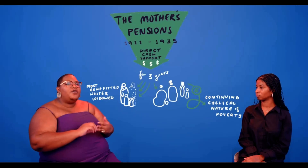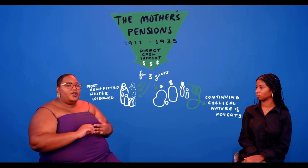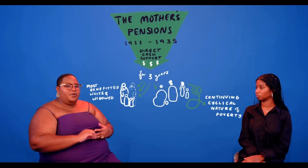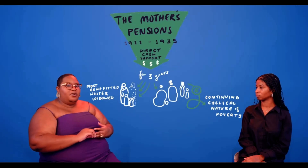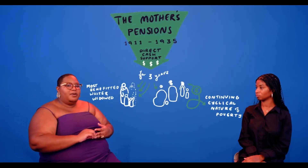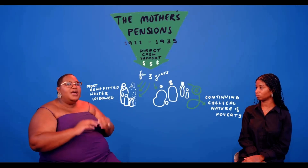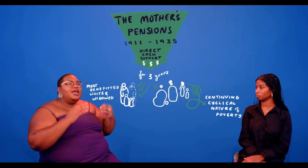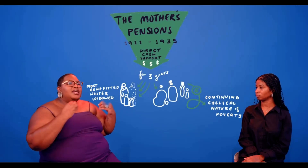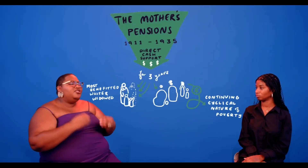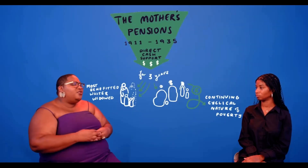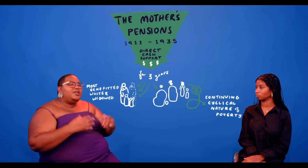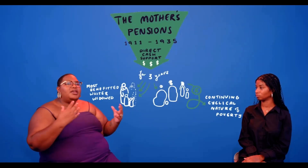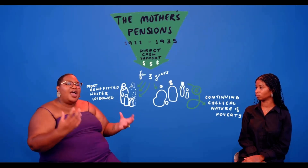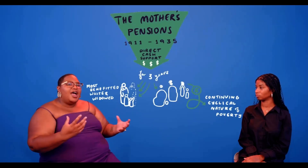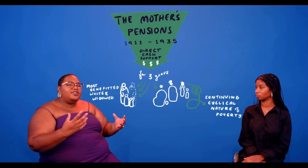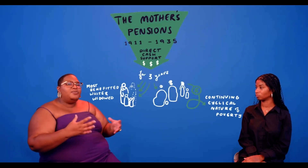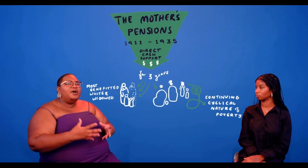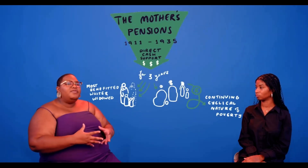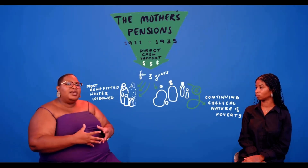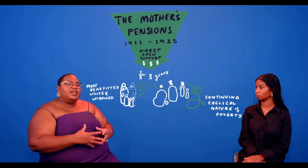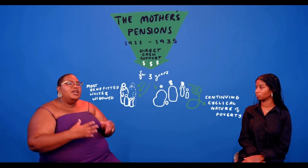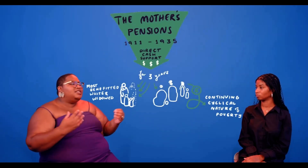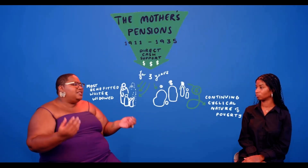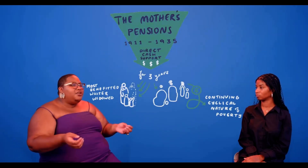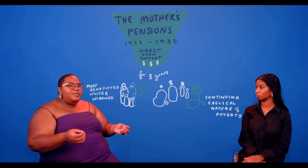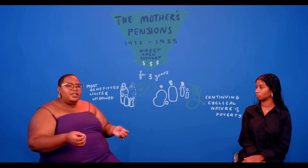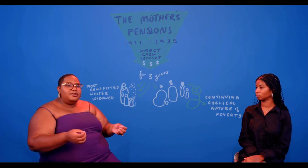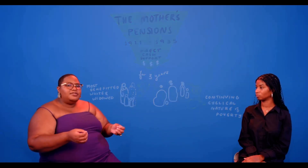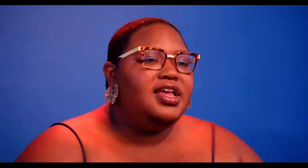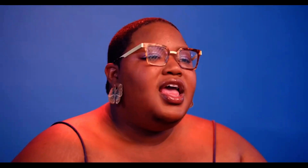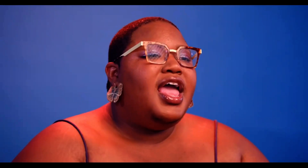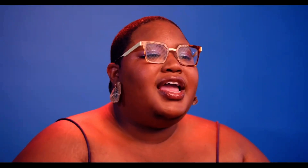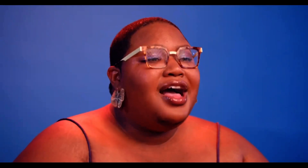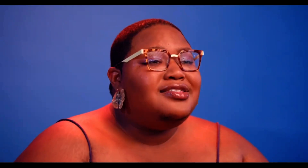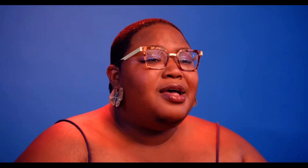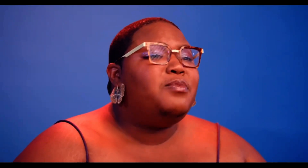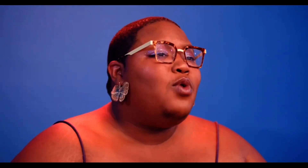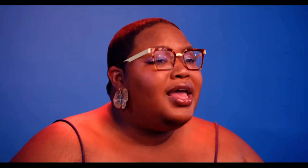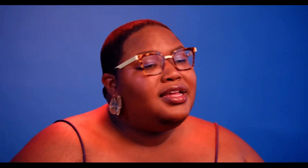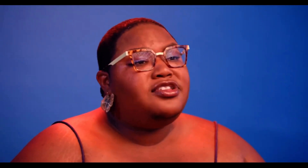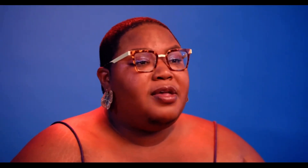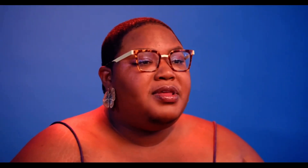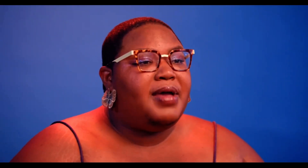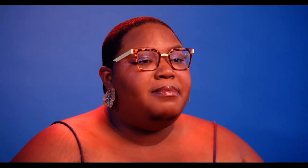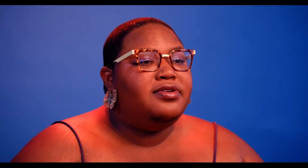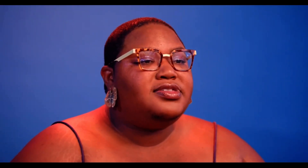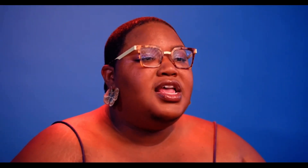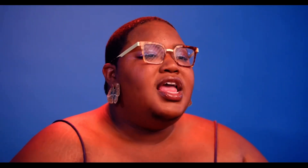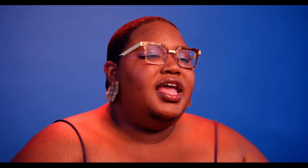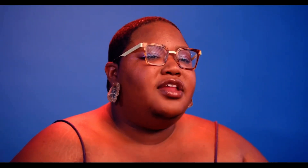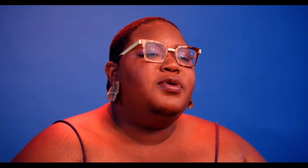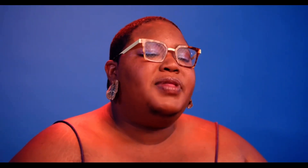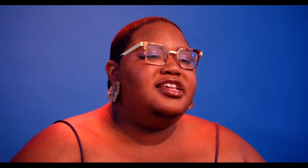first welfare program that distributed cash monthly to single mothers, a concept widely accepted by